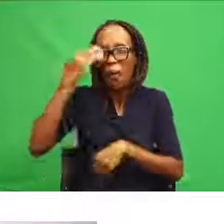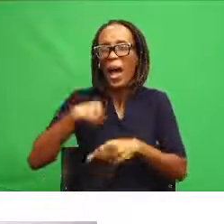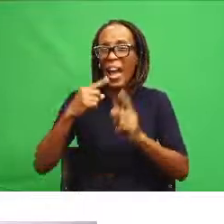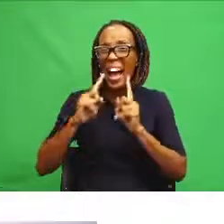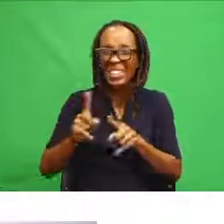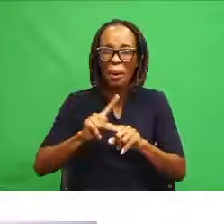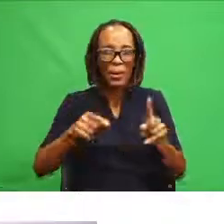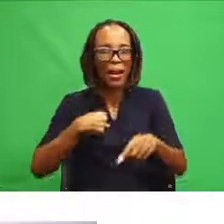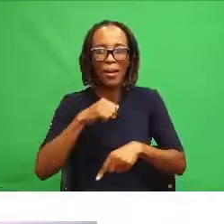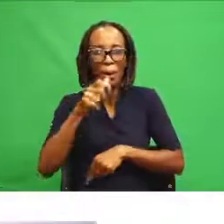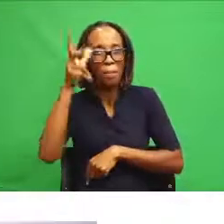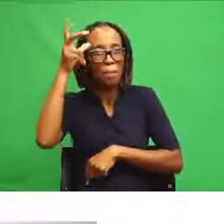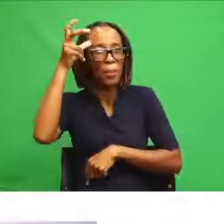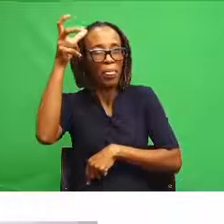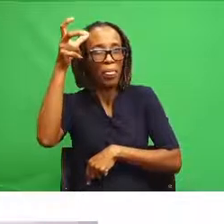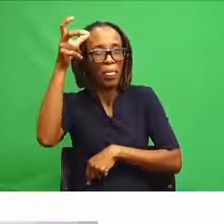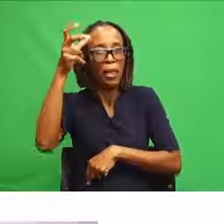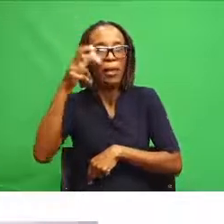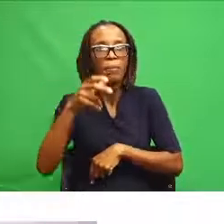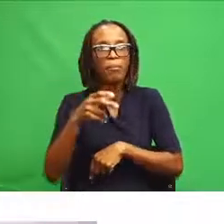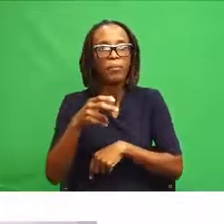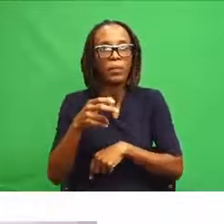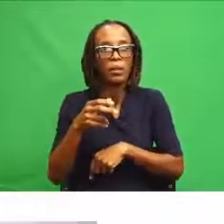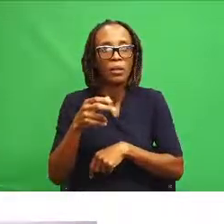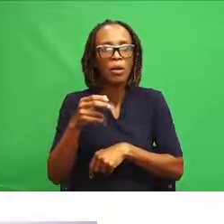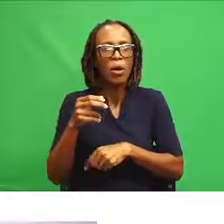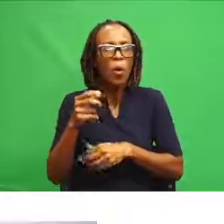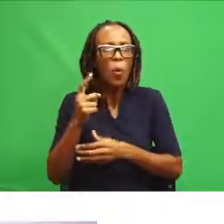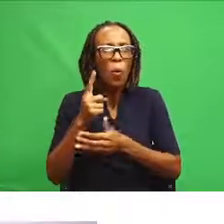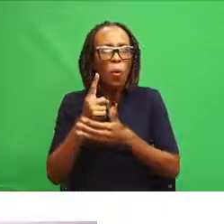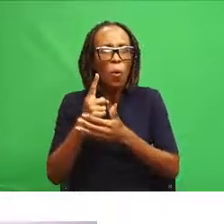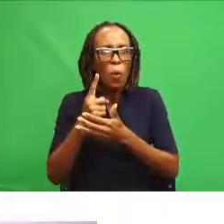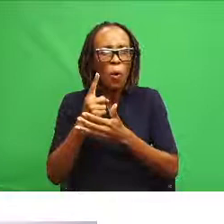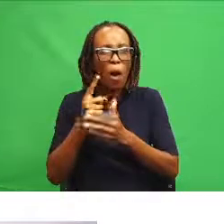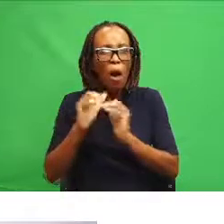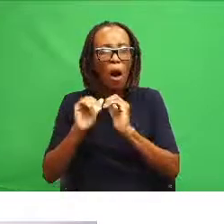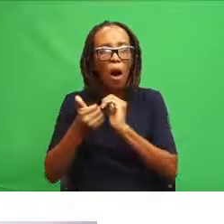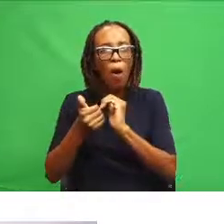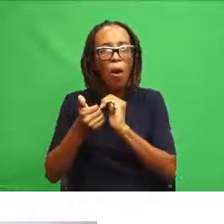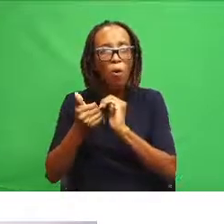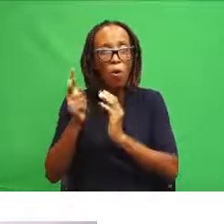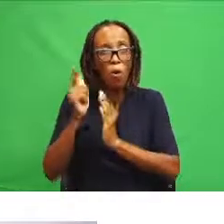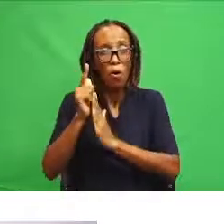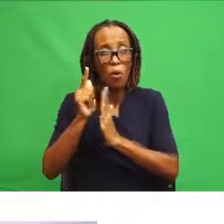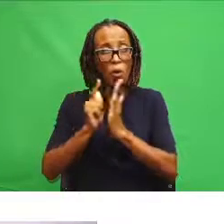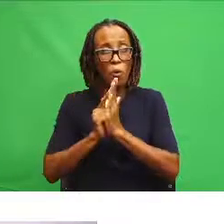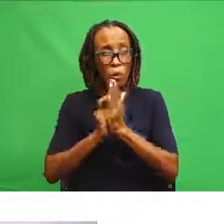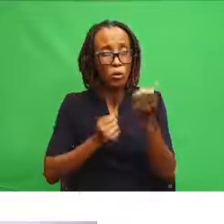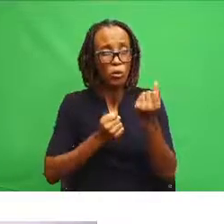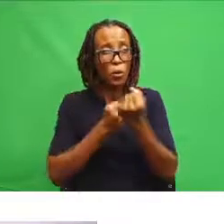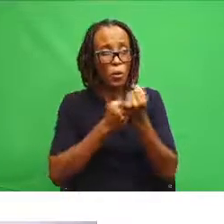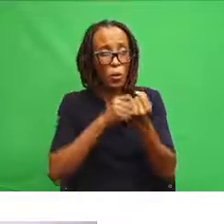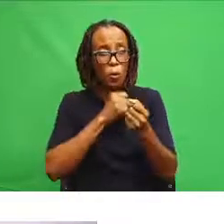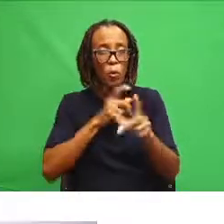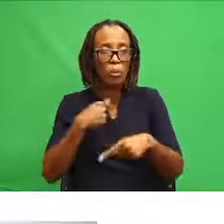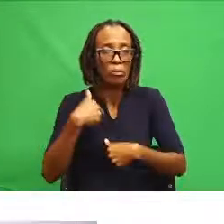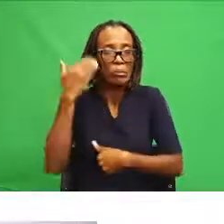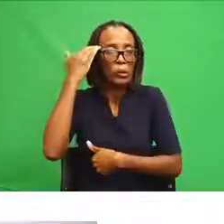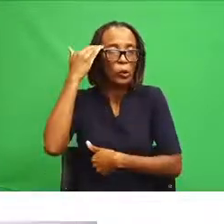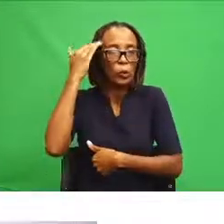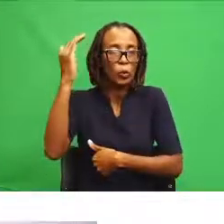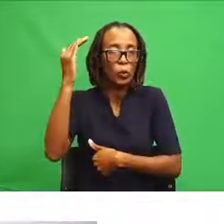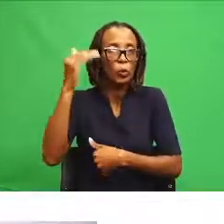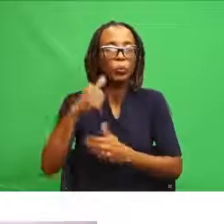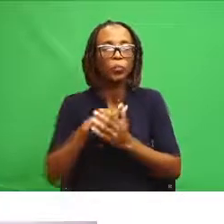I'm not too sure what the legal redress is for either of those situations. All right. Now, in terms